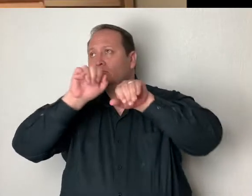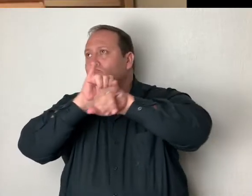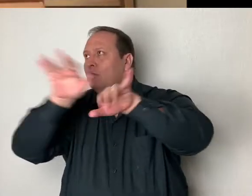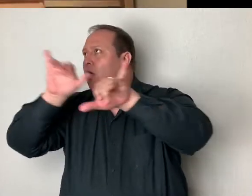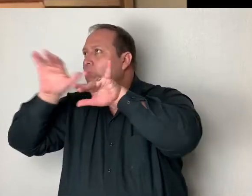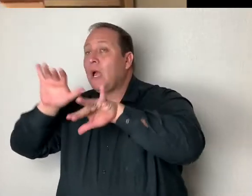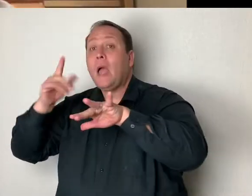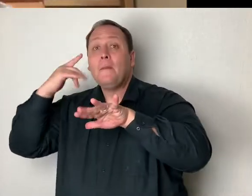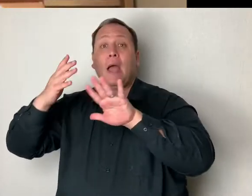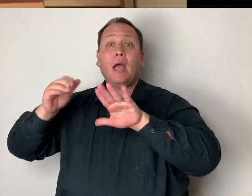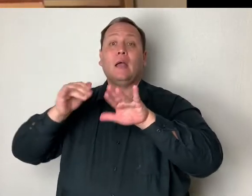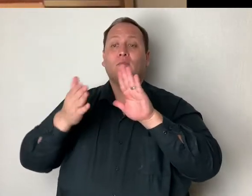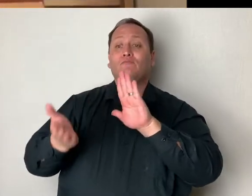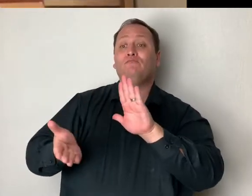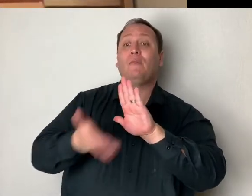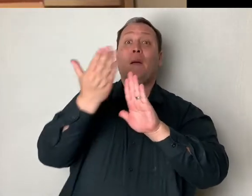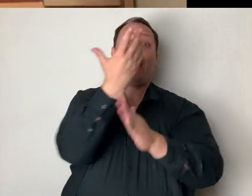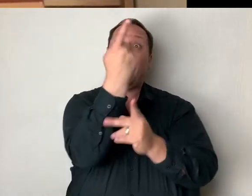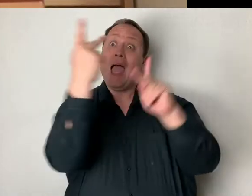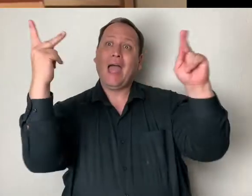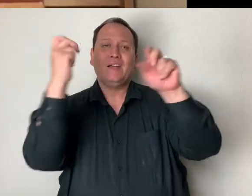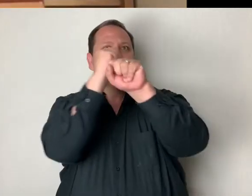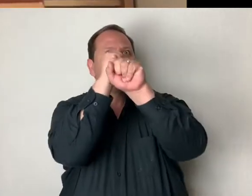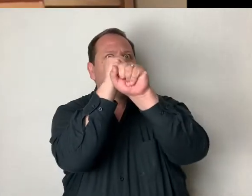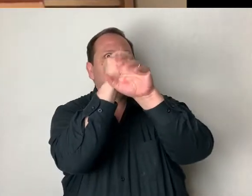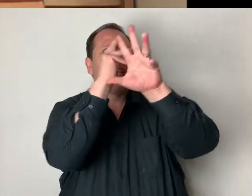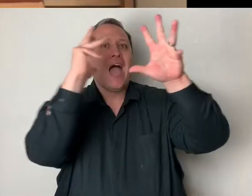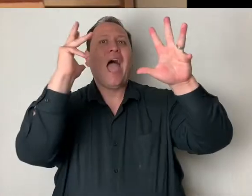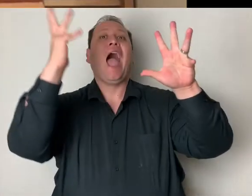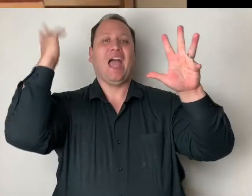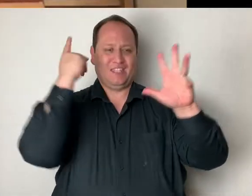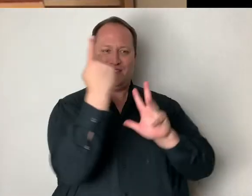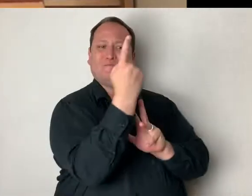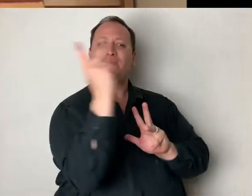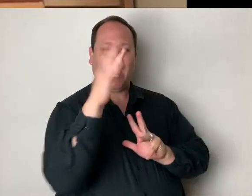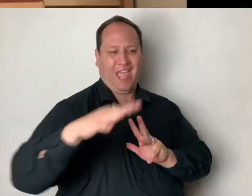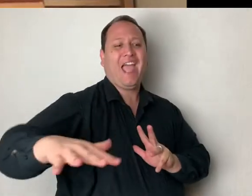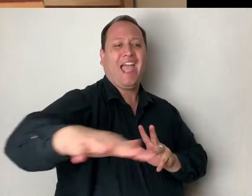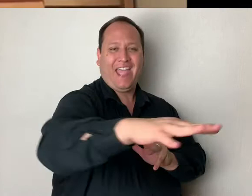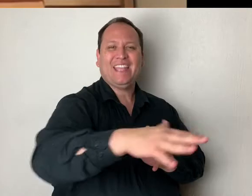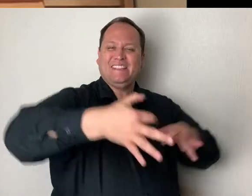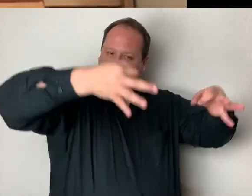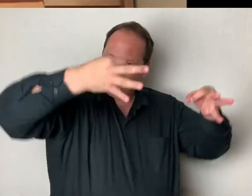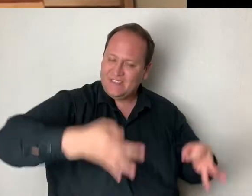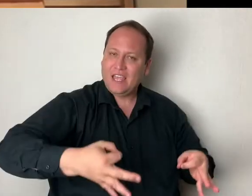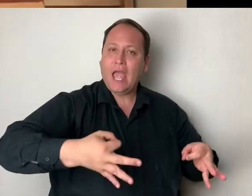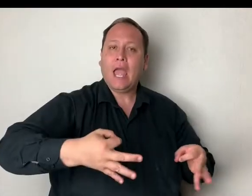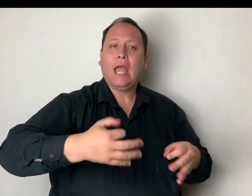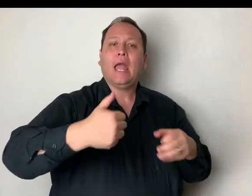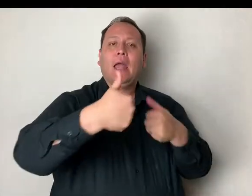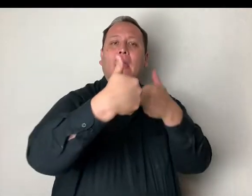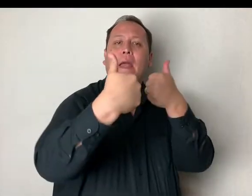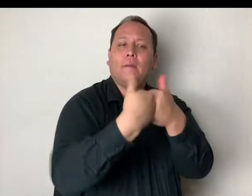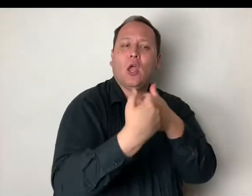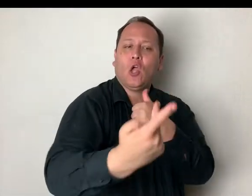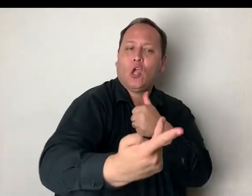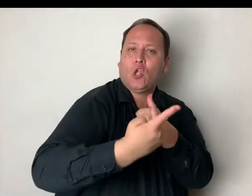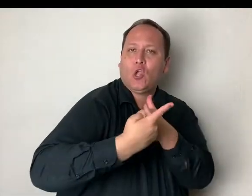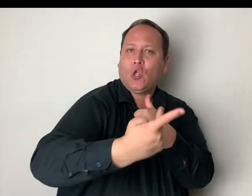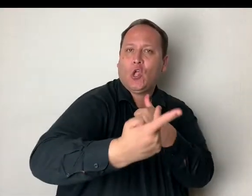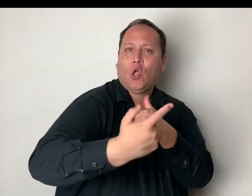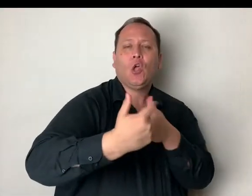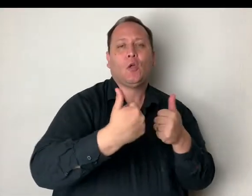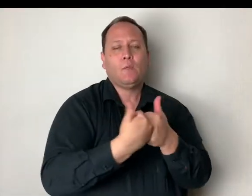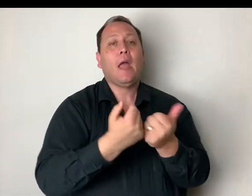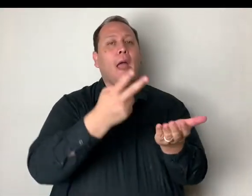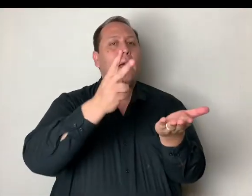vision for what this park is truly meant to be, a binational park grounded in the values of peace and